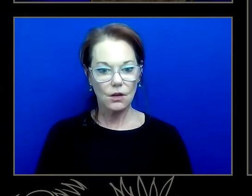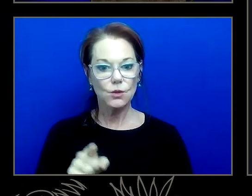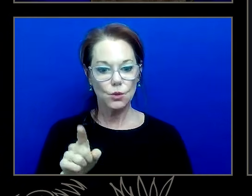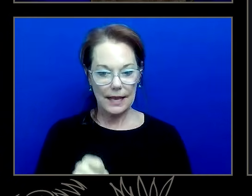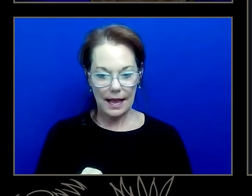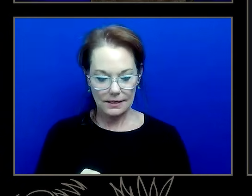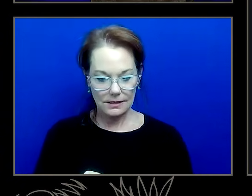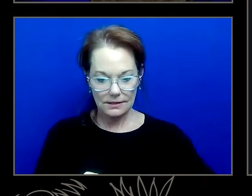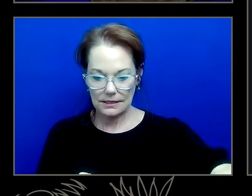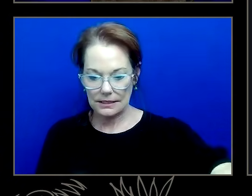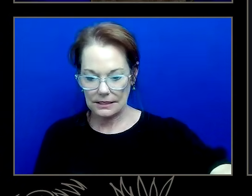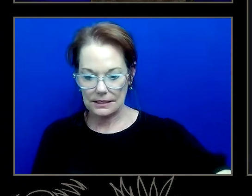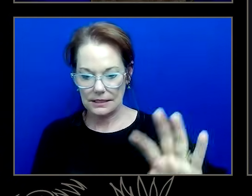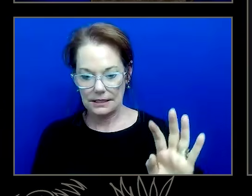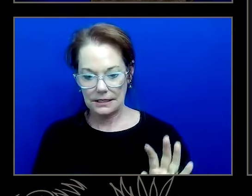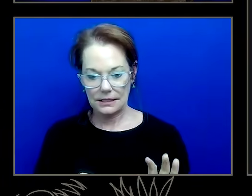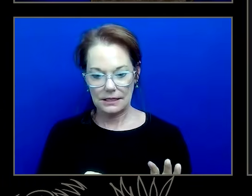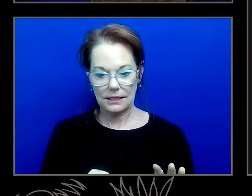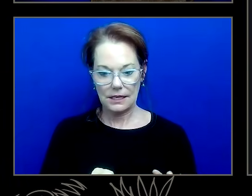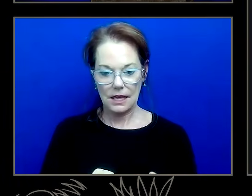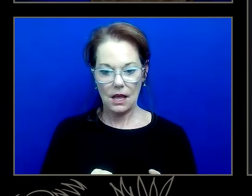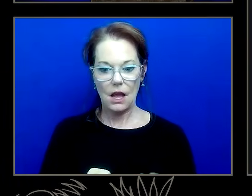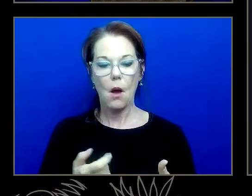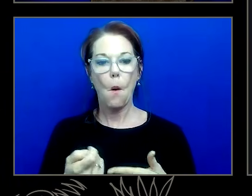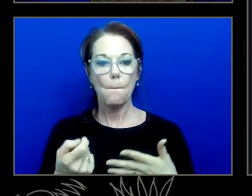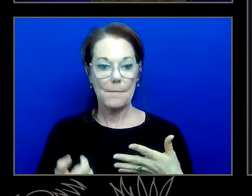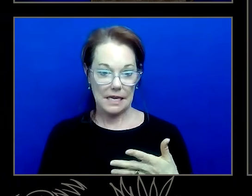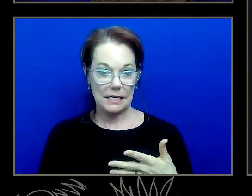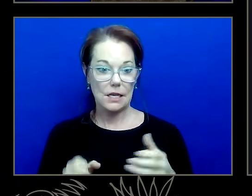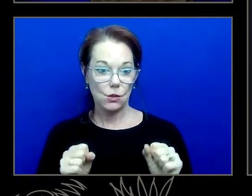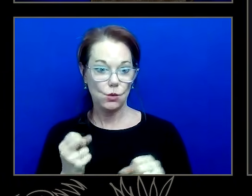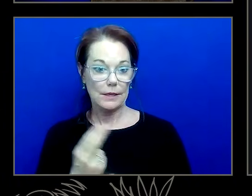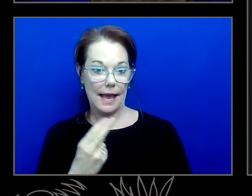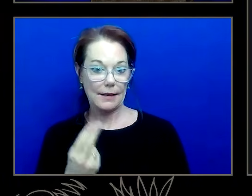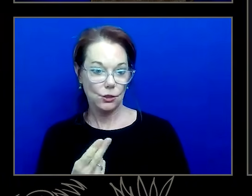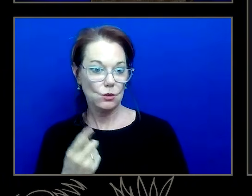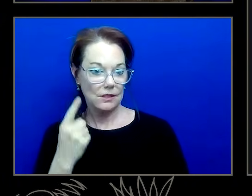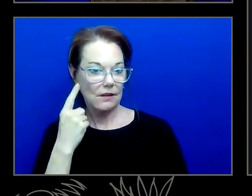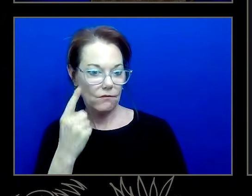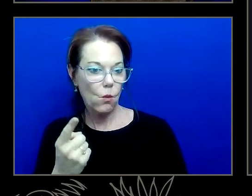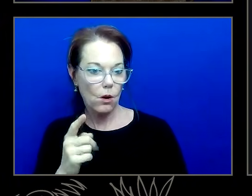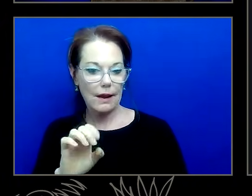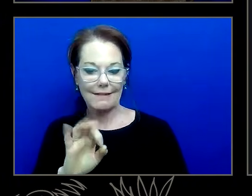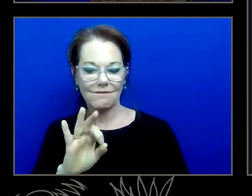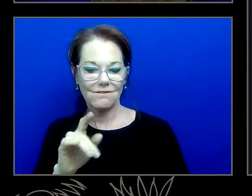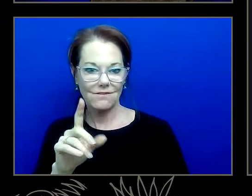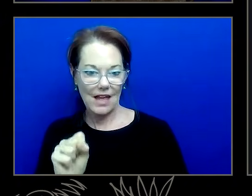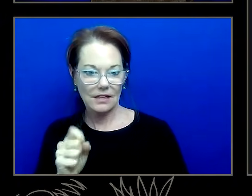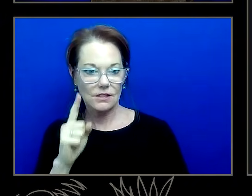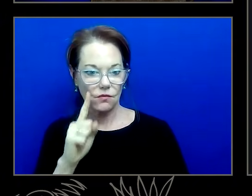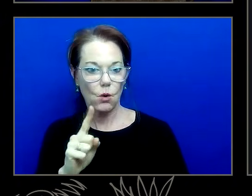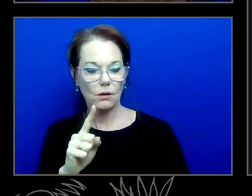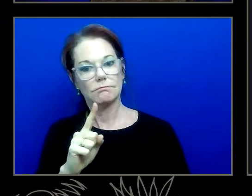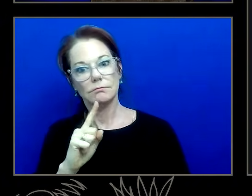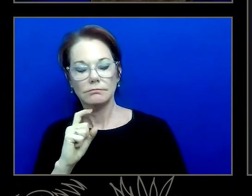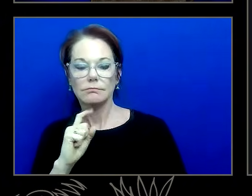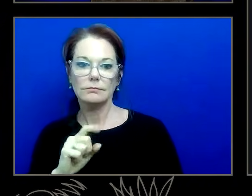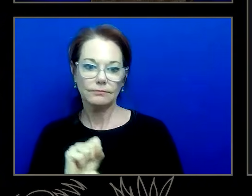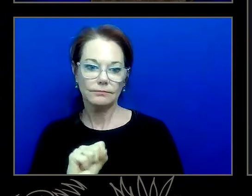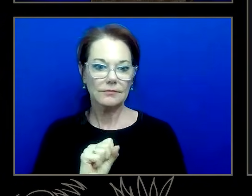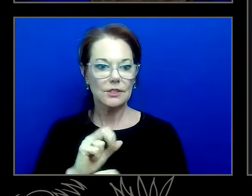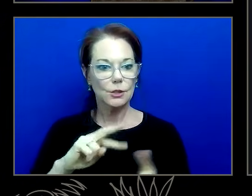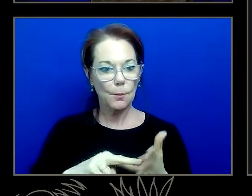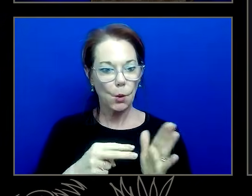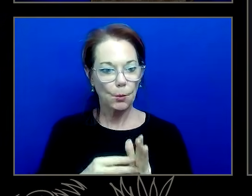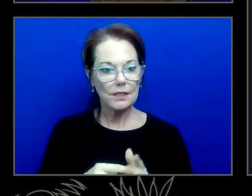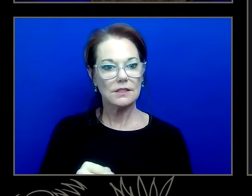declarative effects over here where you could now use effect for its intended purpose, listen to any events that you've emitted,